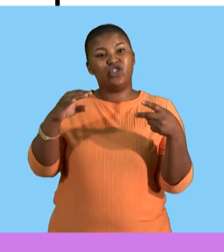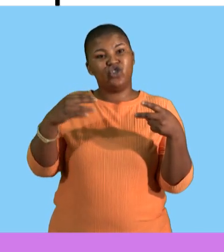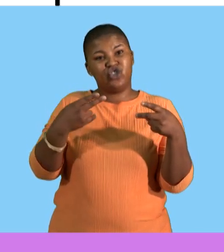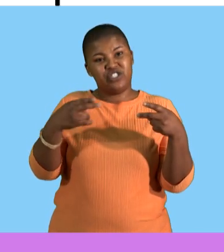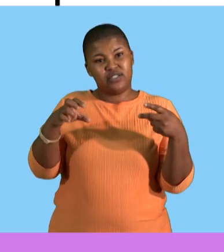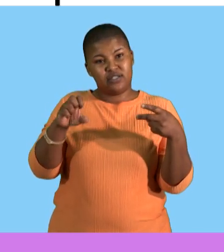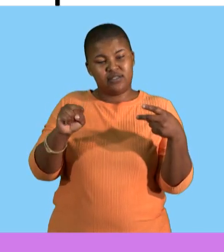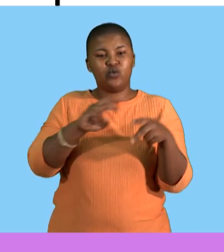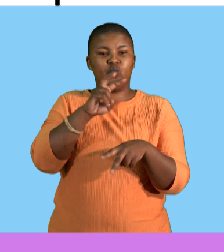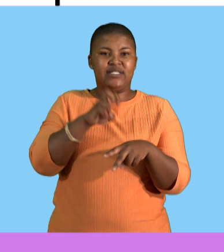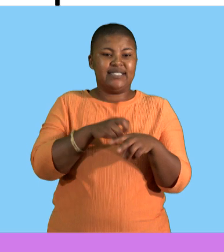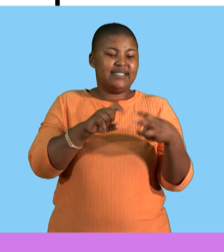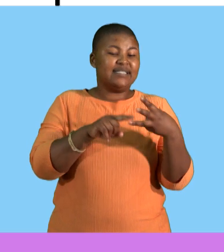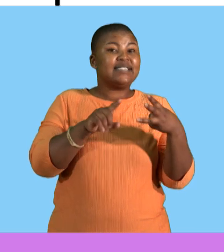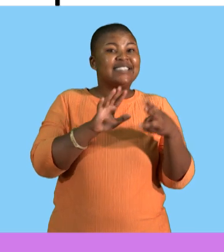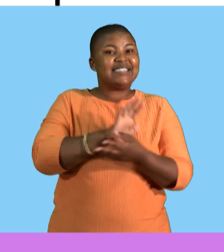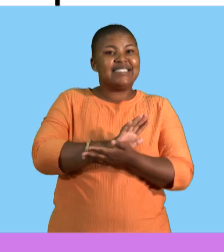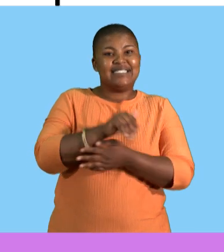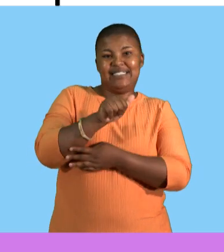feet.